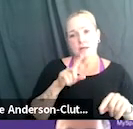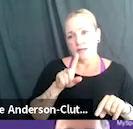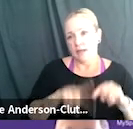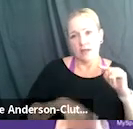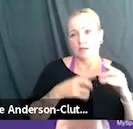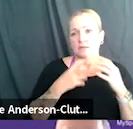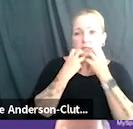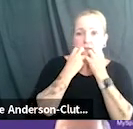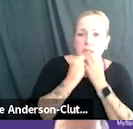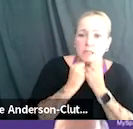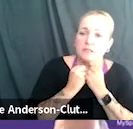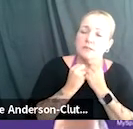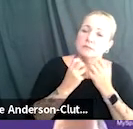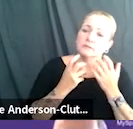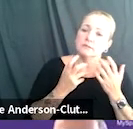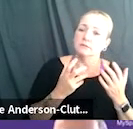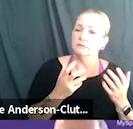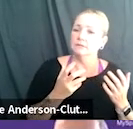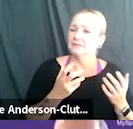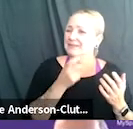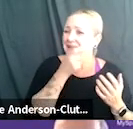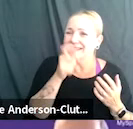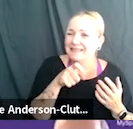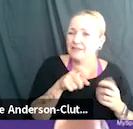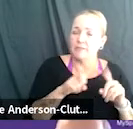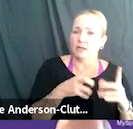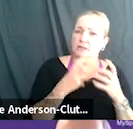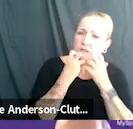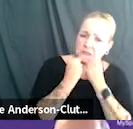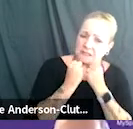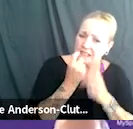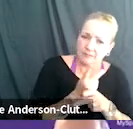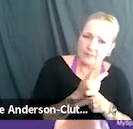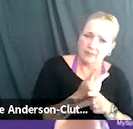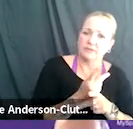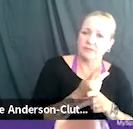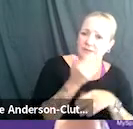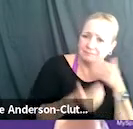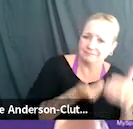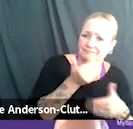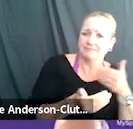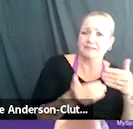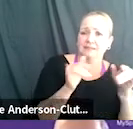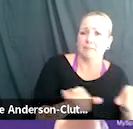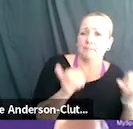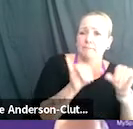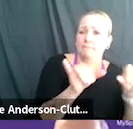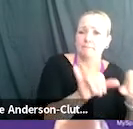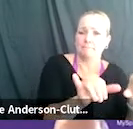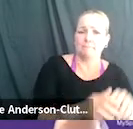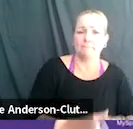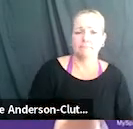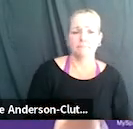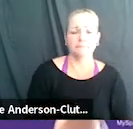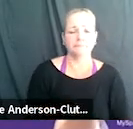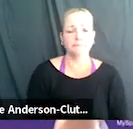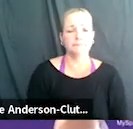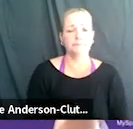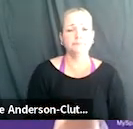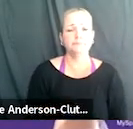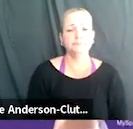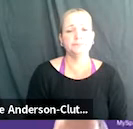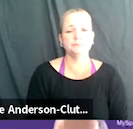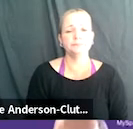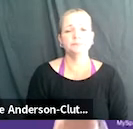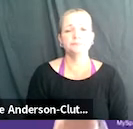And so in 1994, when DSM-4 came out, it was now called autistic disorder. Again, same approach. They talk about apparently inflexible